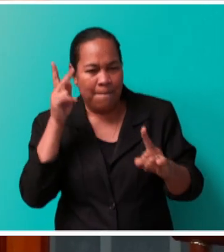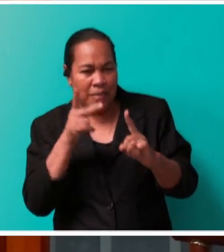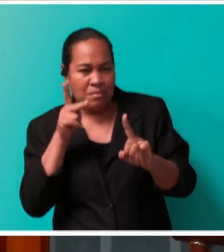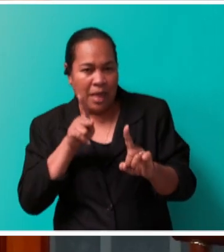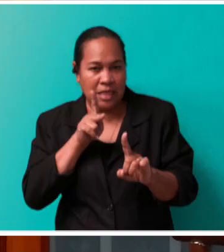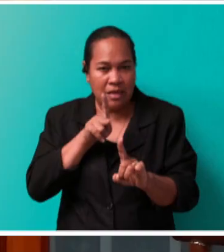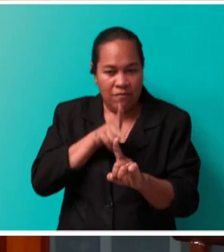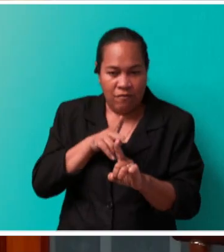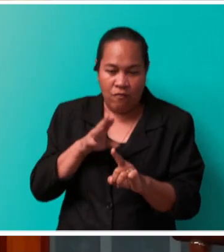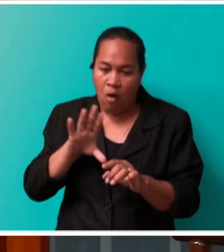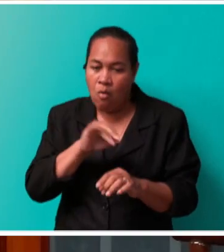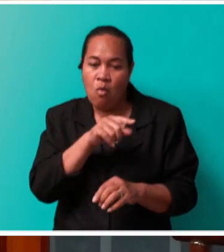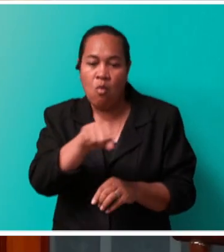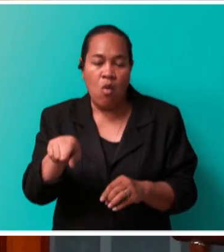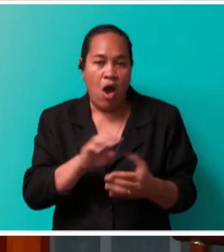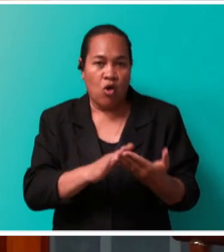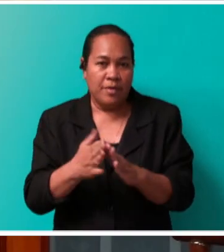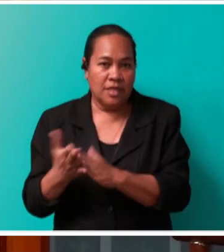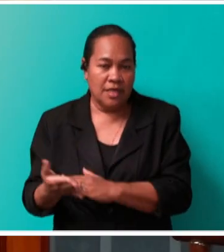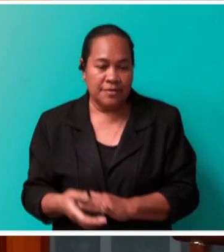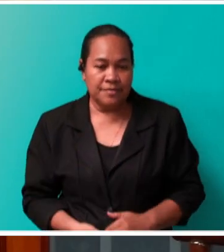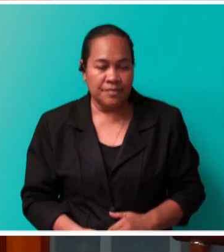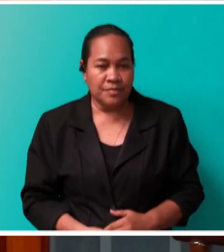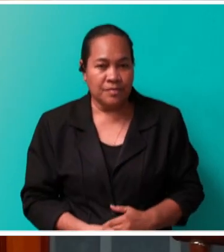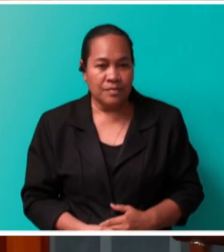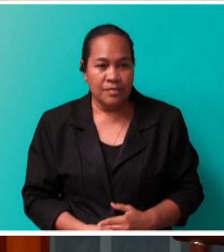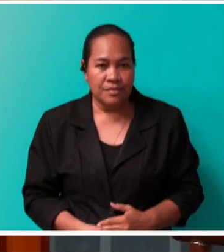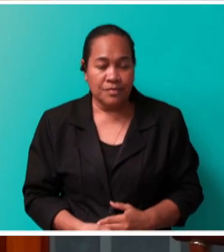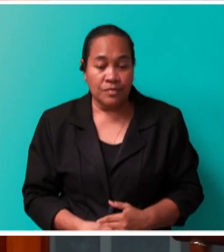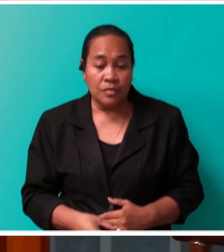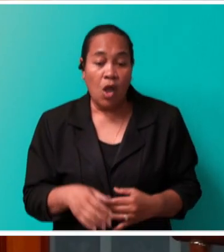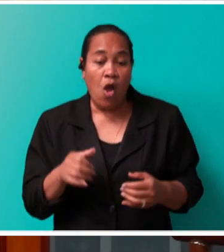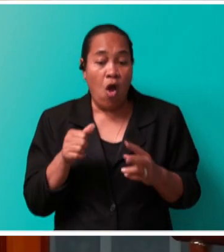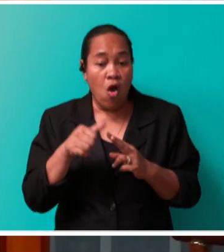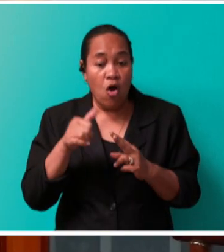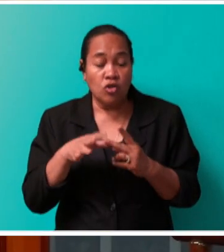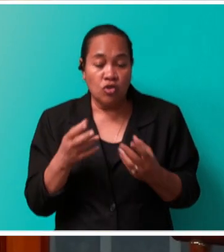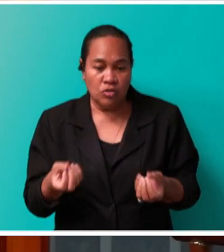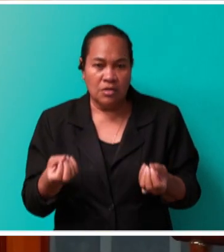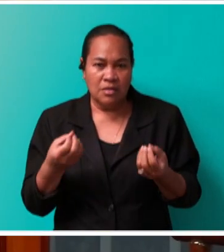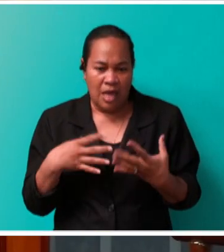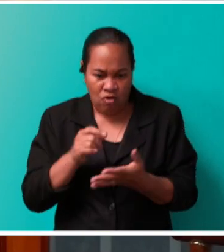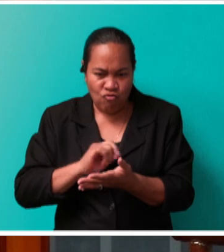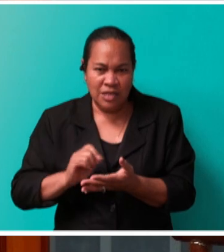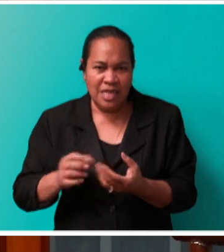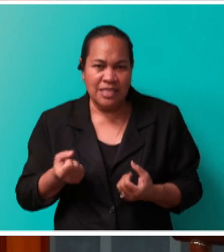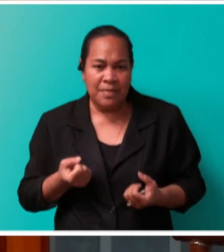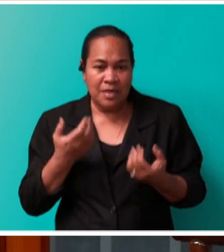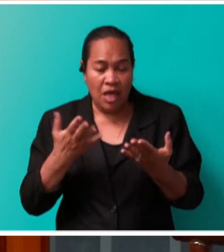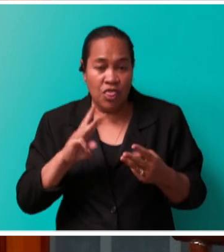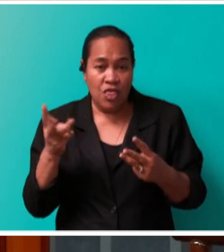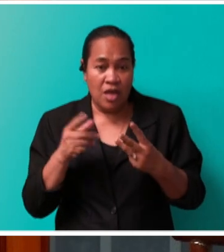communities. Second is to accept written submissions. Third, we conducted online